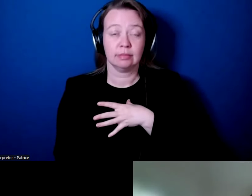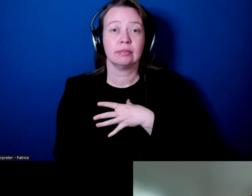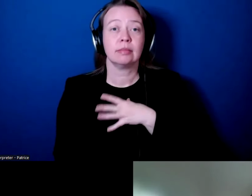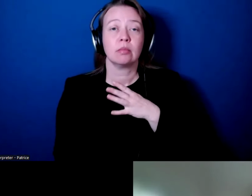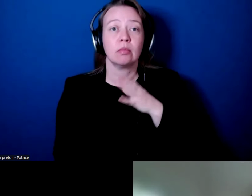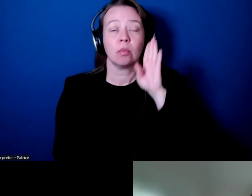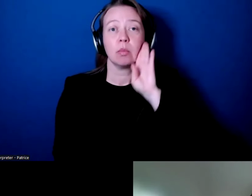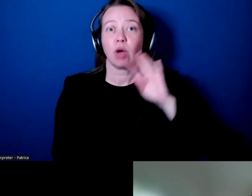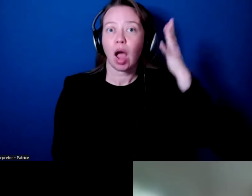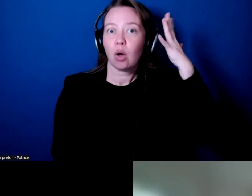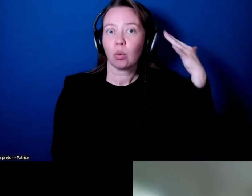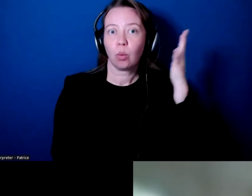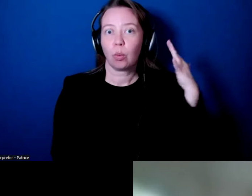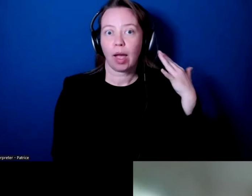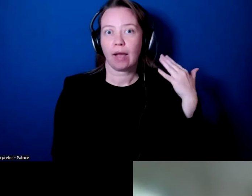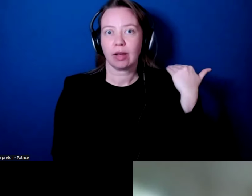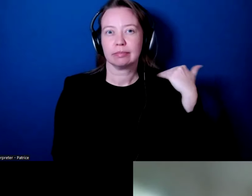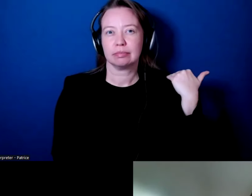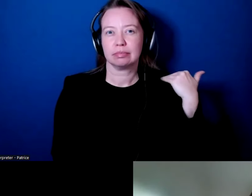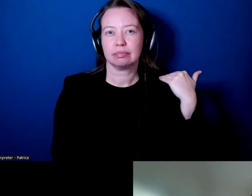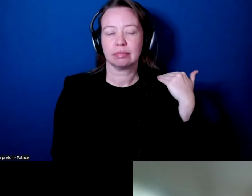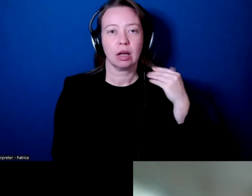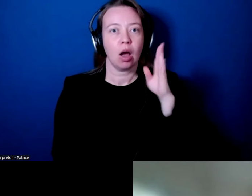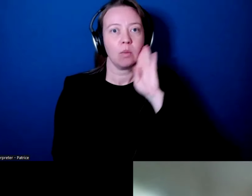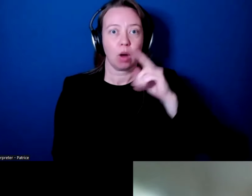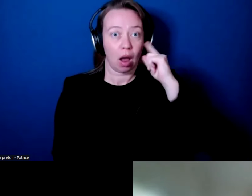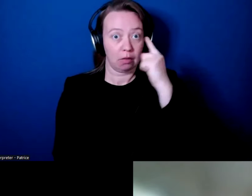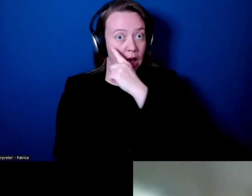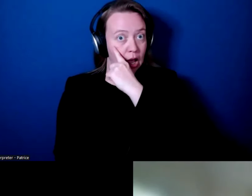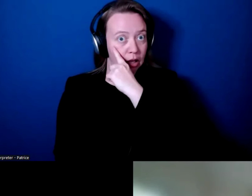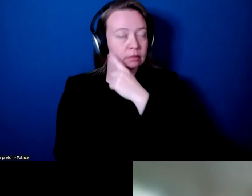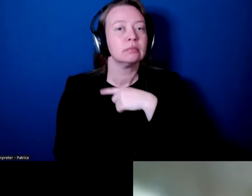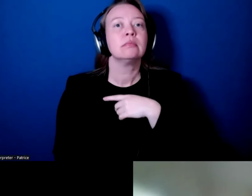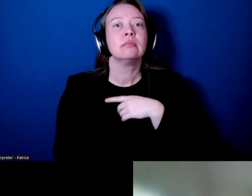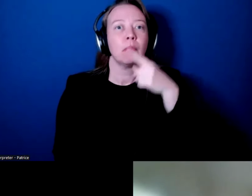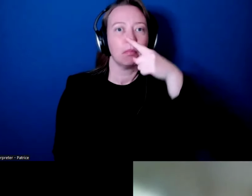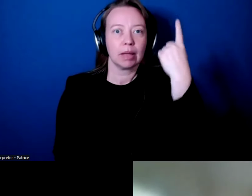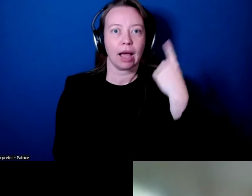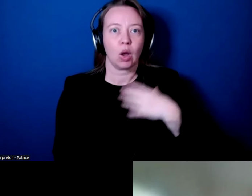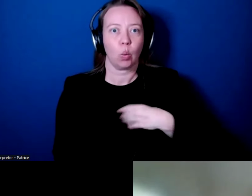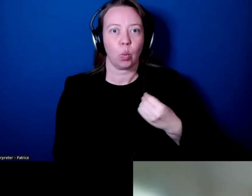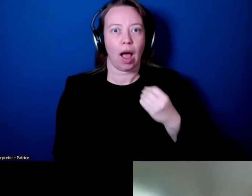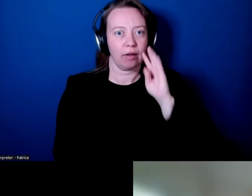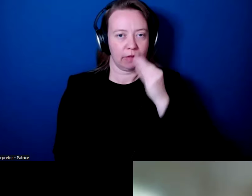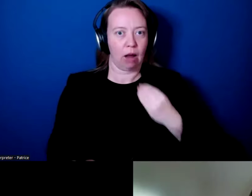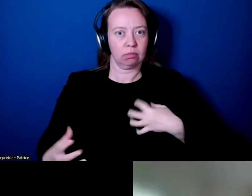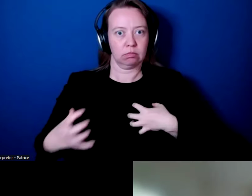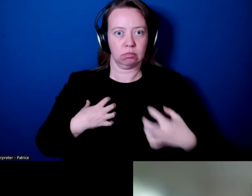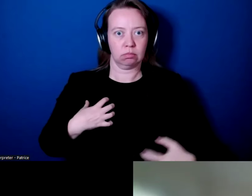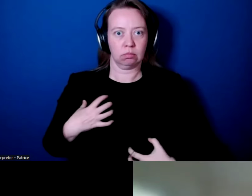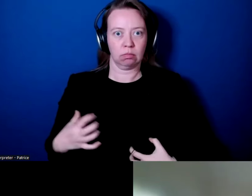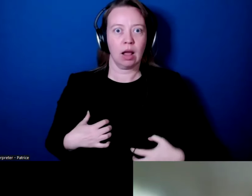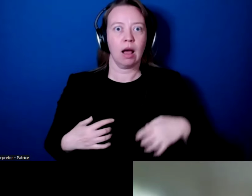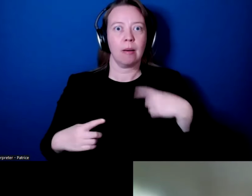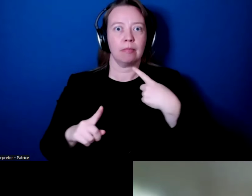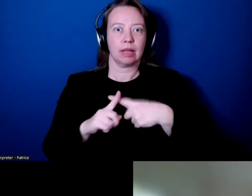brown, wavy, mid-length hair, brown eyes, and I'm wearing a black and white flowered blouse and a black blazer. So